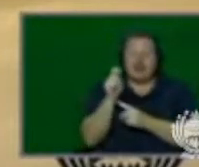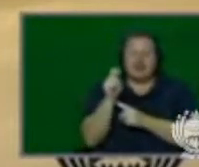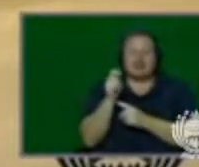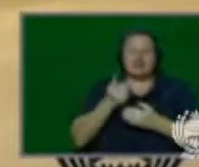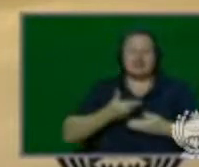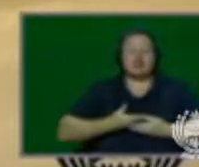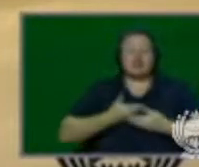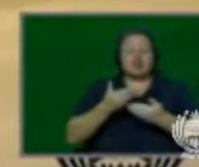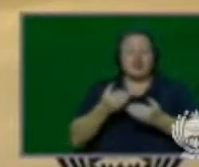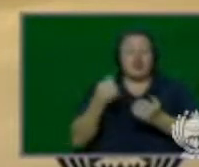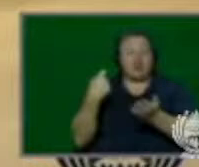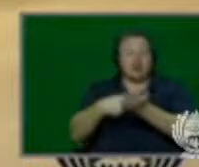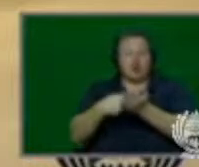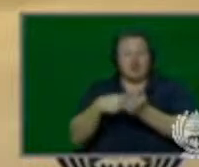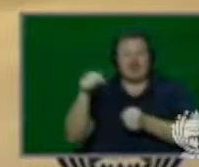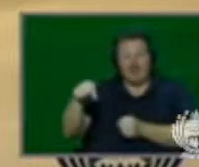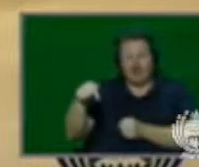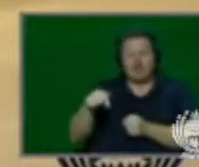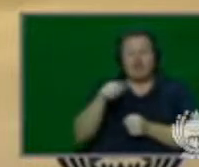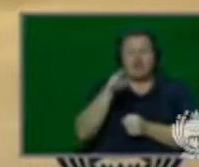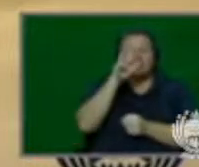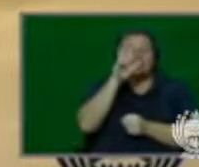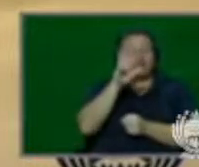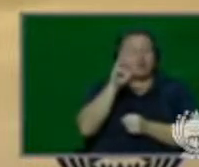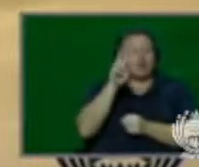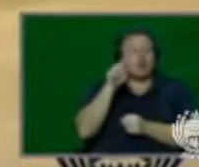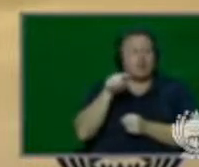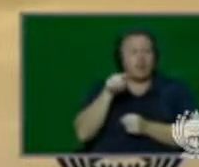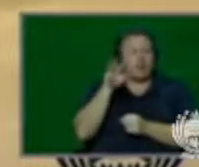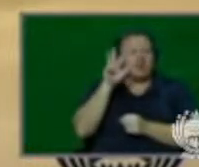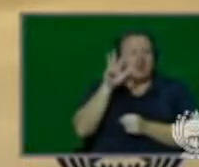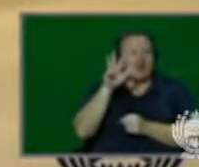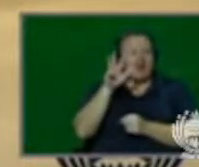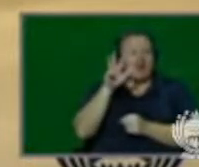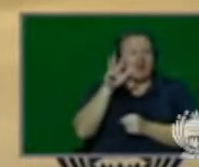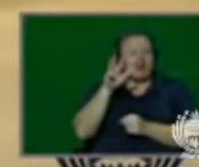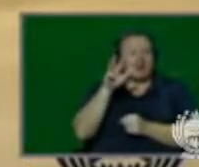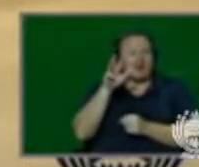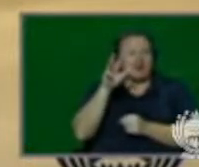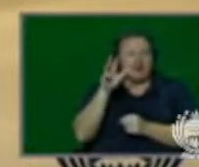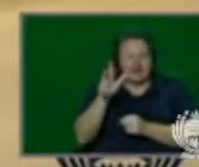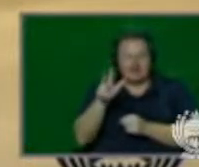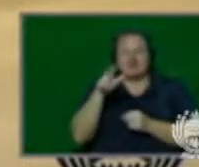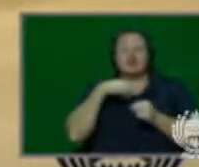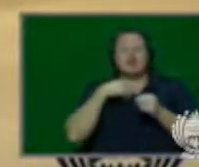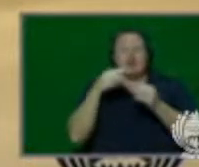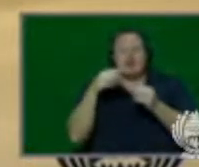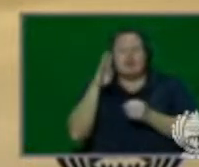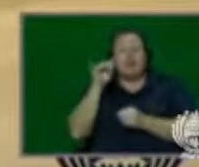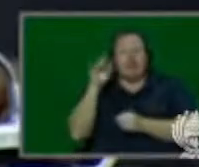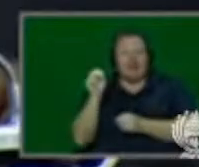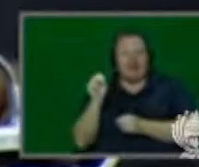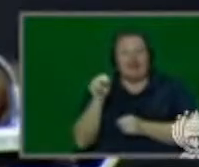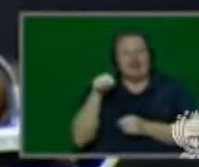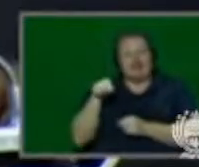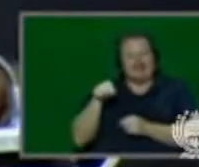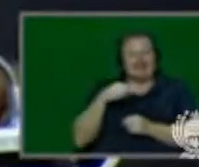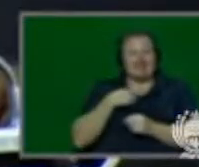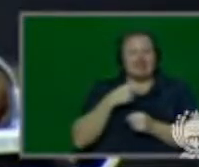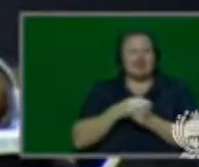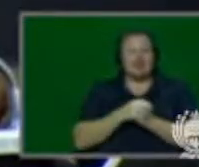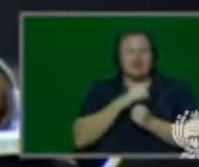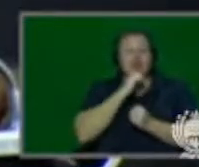389.6 billion in the current financial year. This translates to 22 cents of every rand we raise in